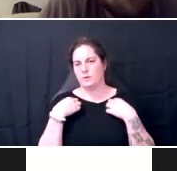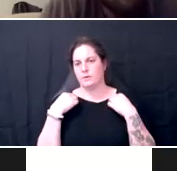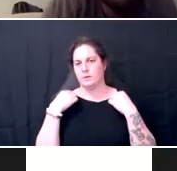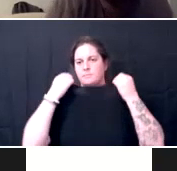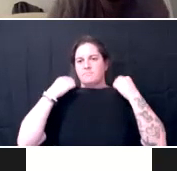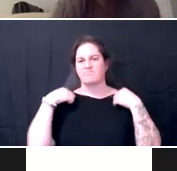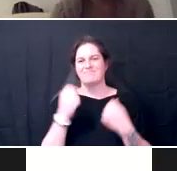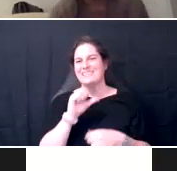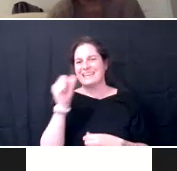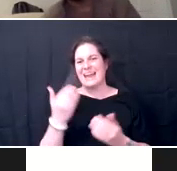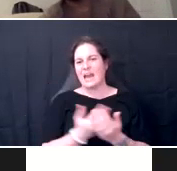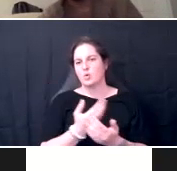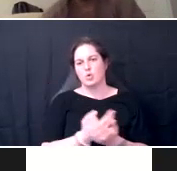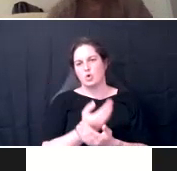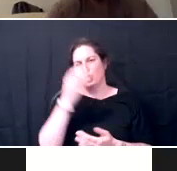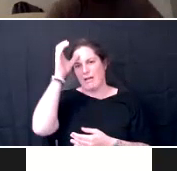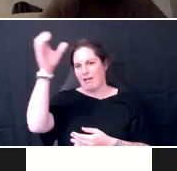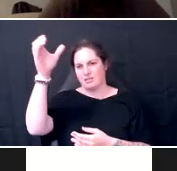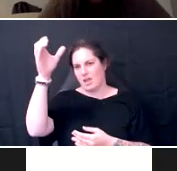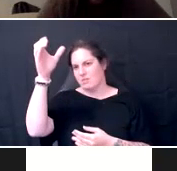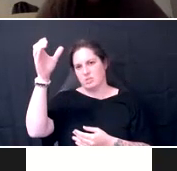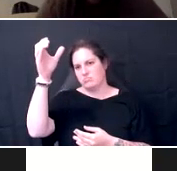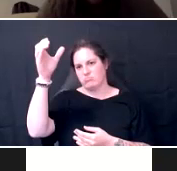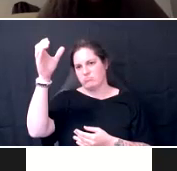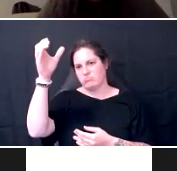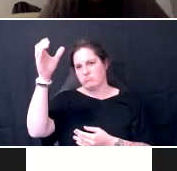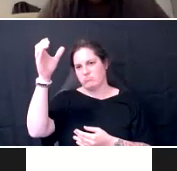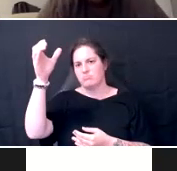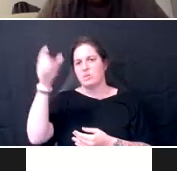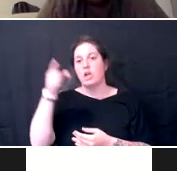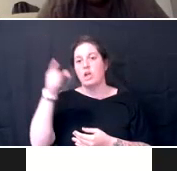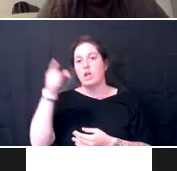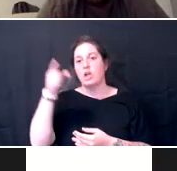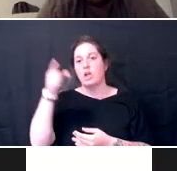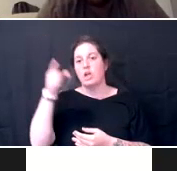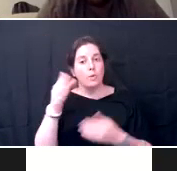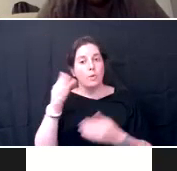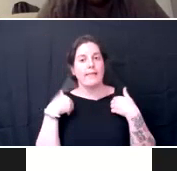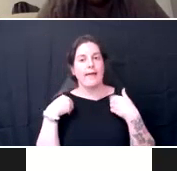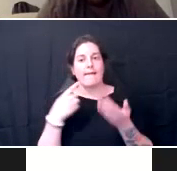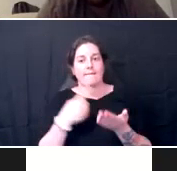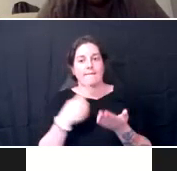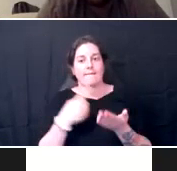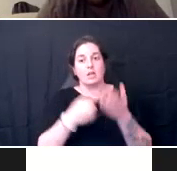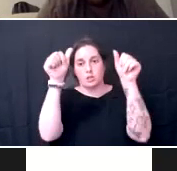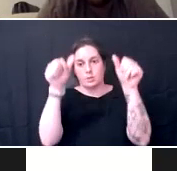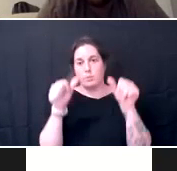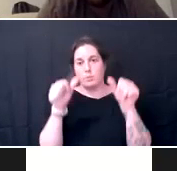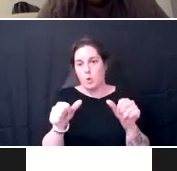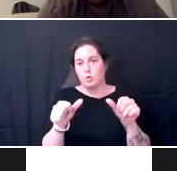already. And you'll actually get a chance to do a discussion with your peers